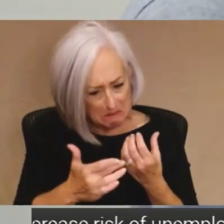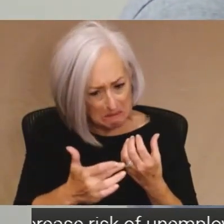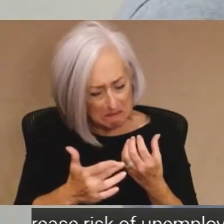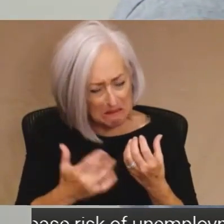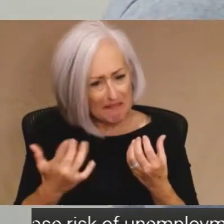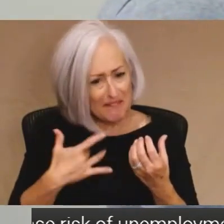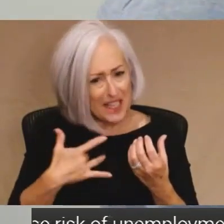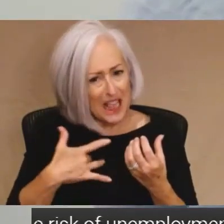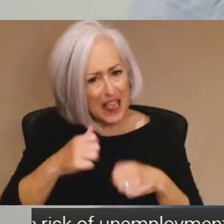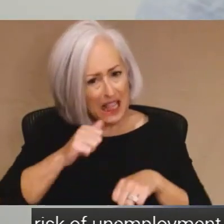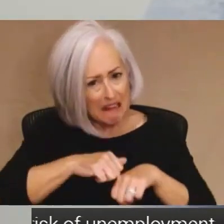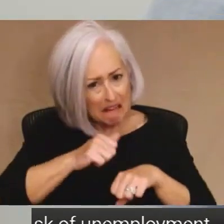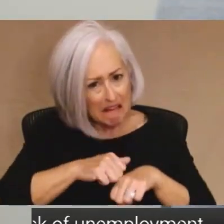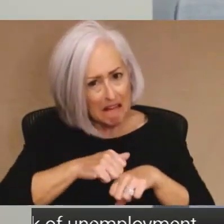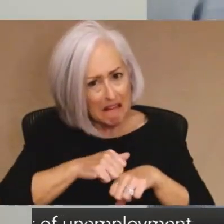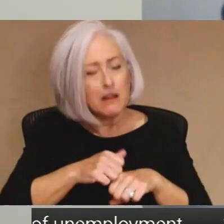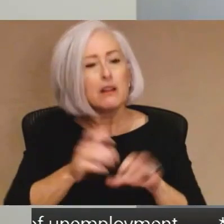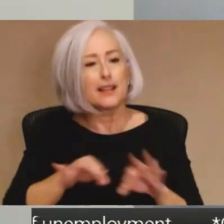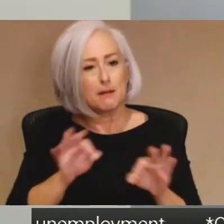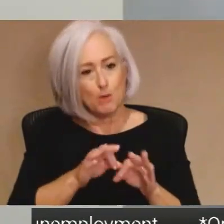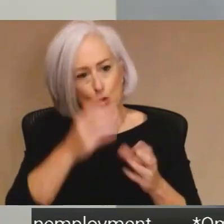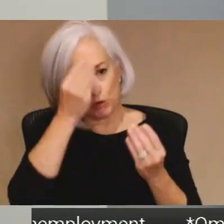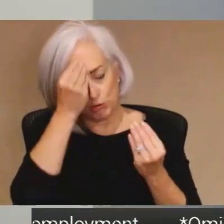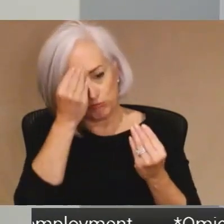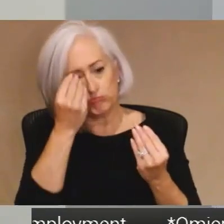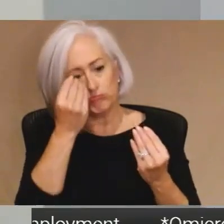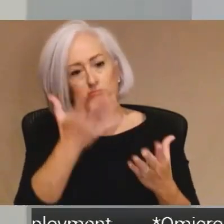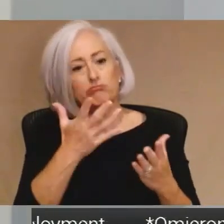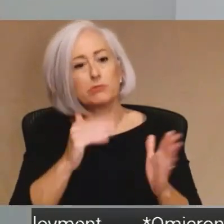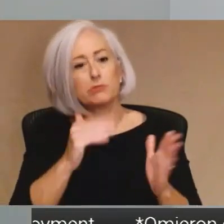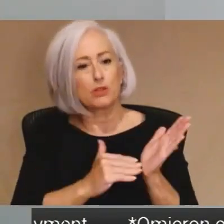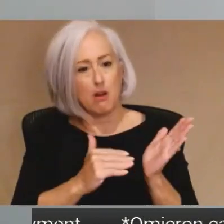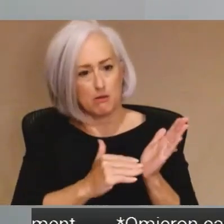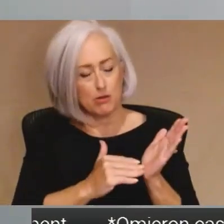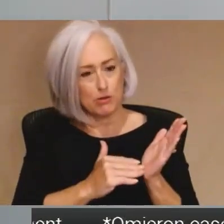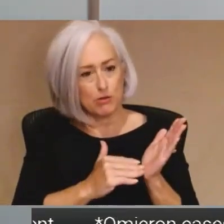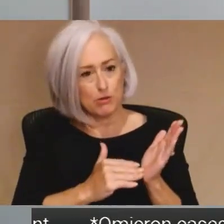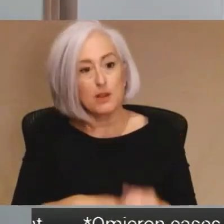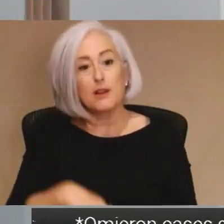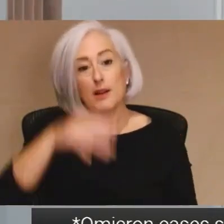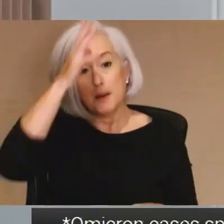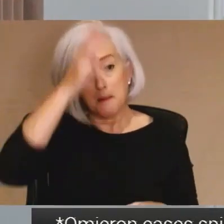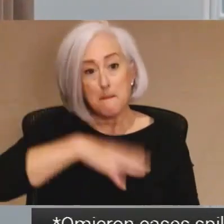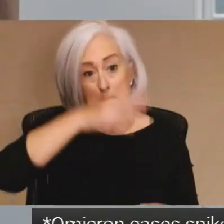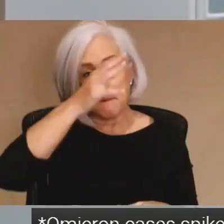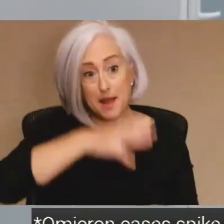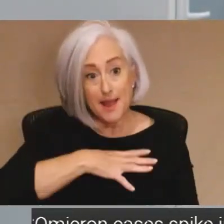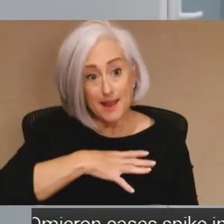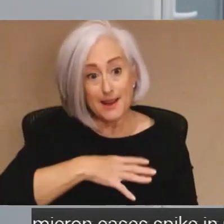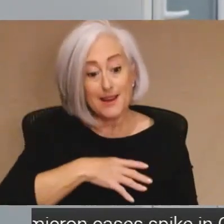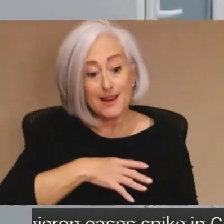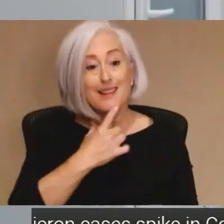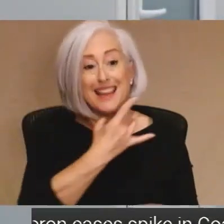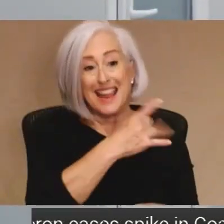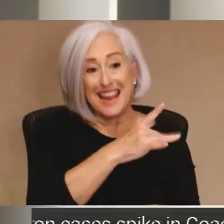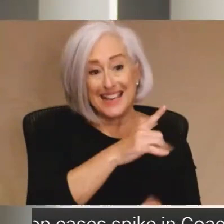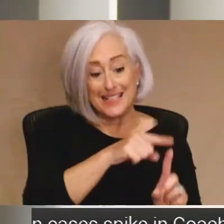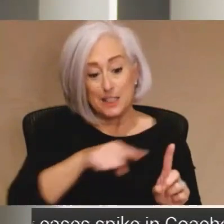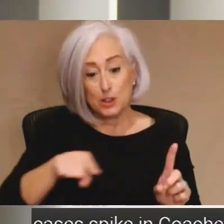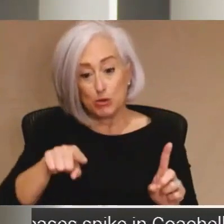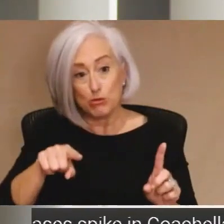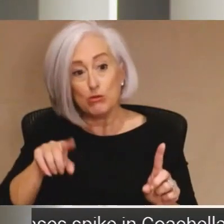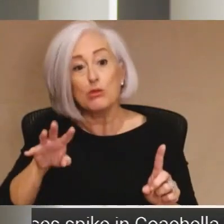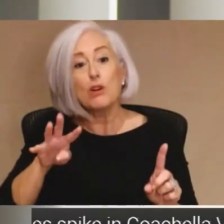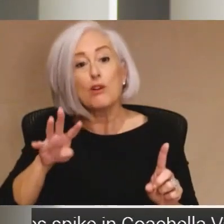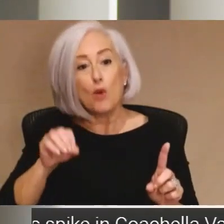all men between the ages of 18 to 40, when they see their physician, should be having a testicular examination by their physician. The